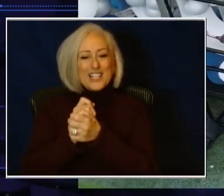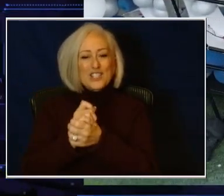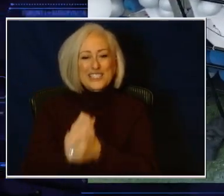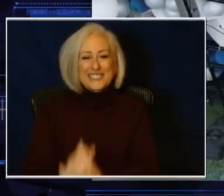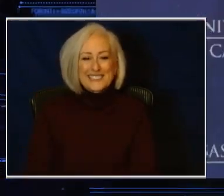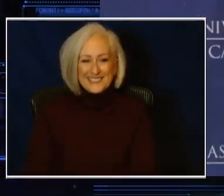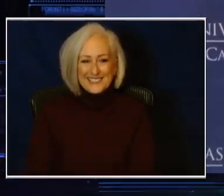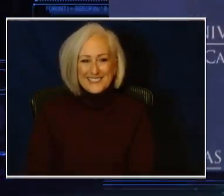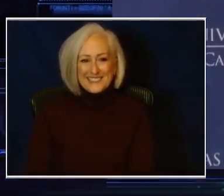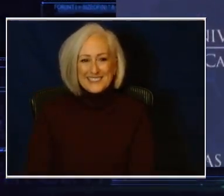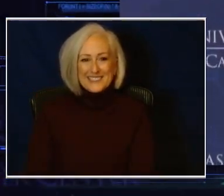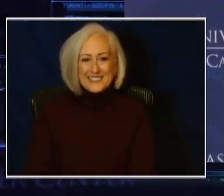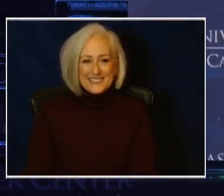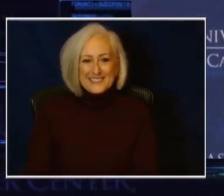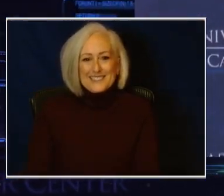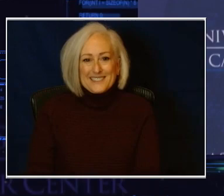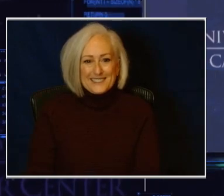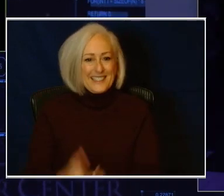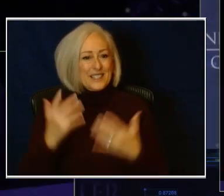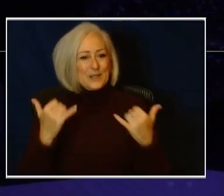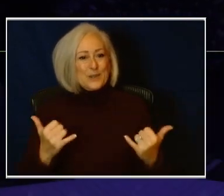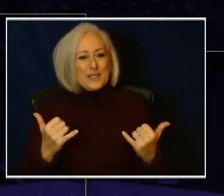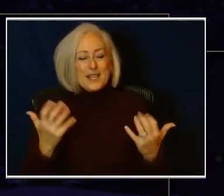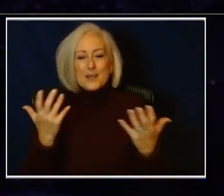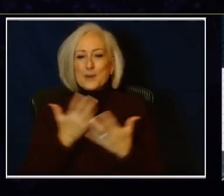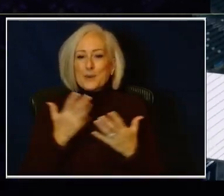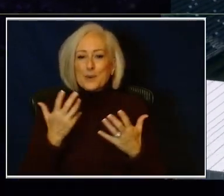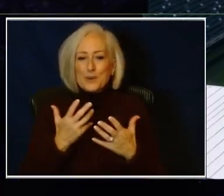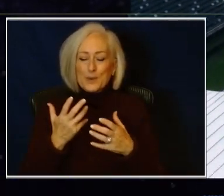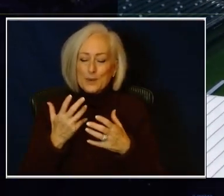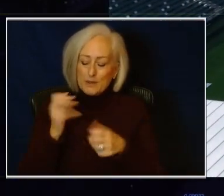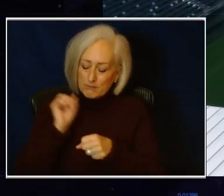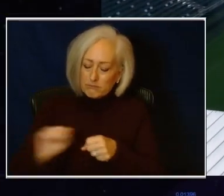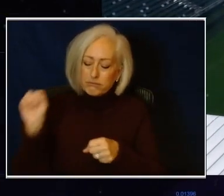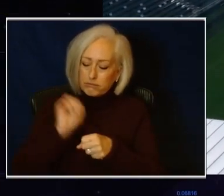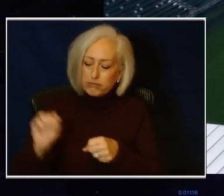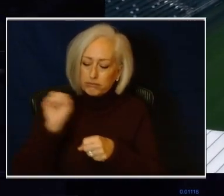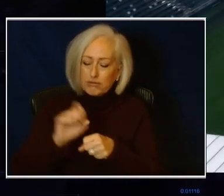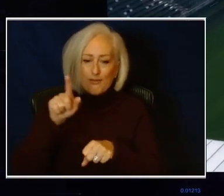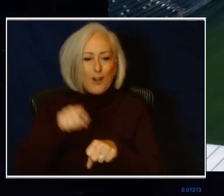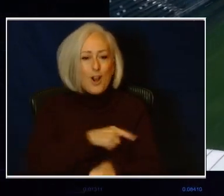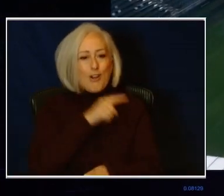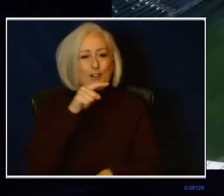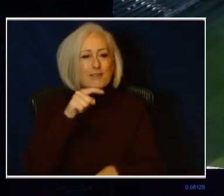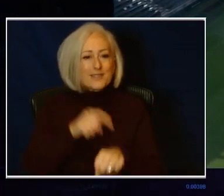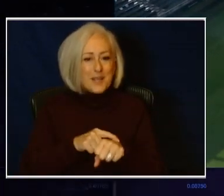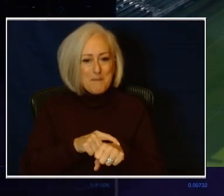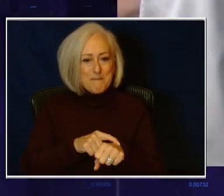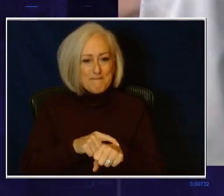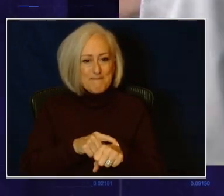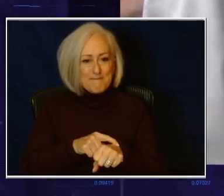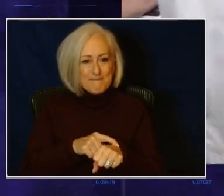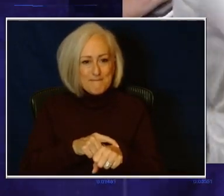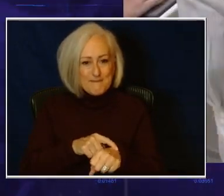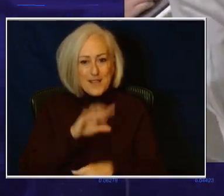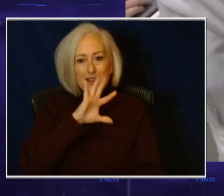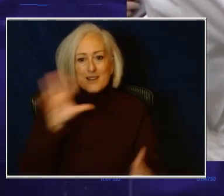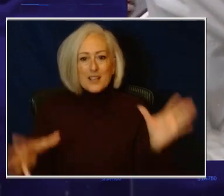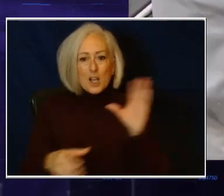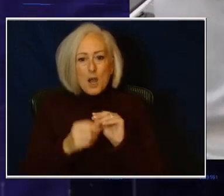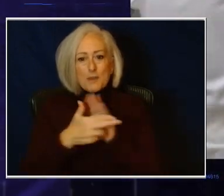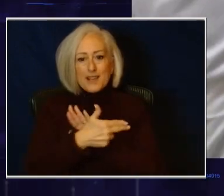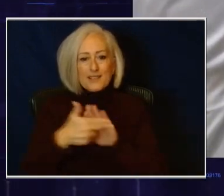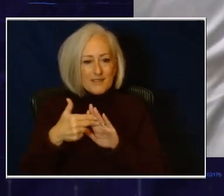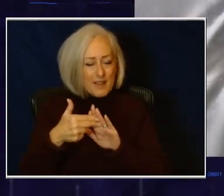This day was decades in the making. Comprehensive designation is not just a